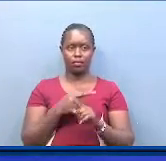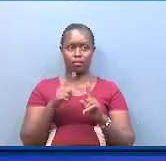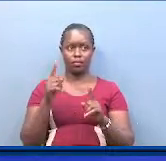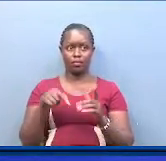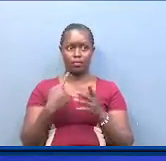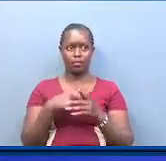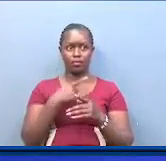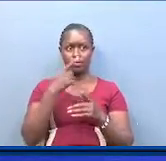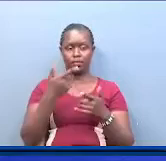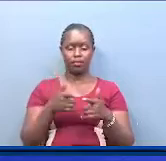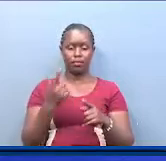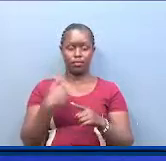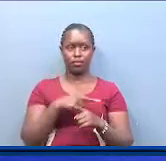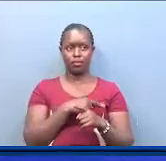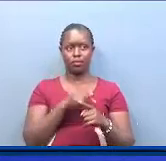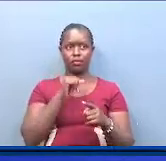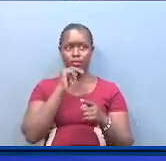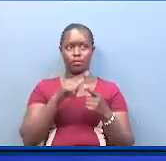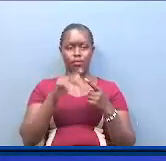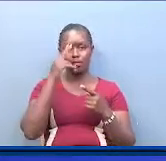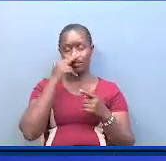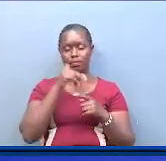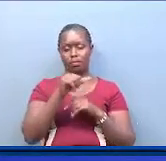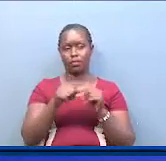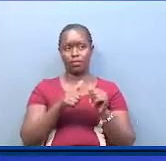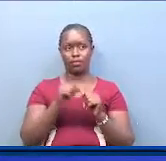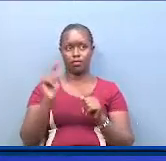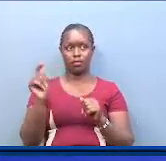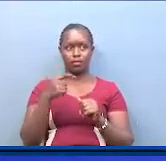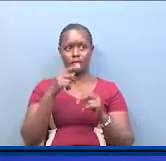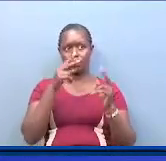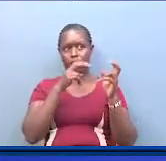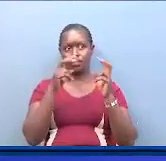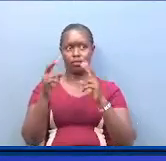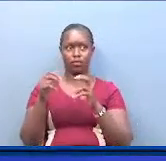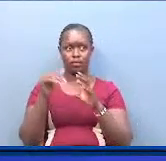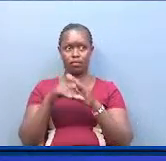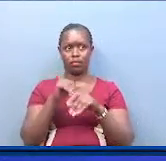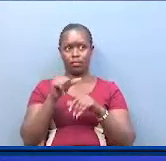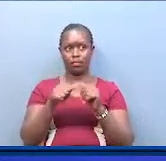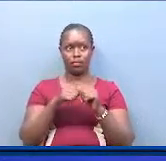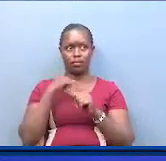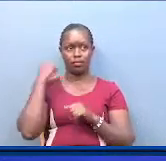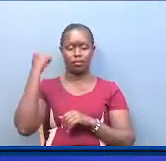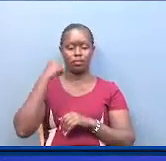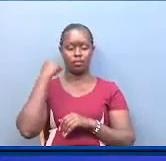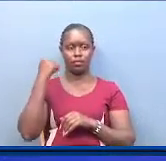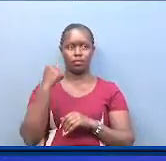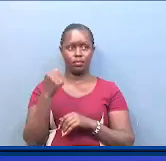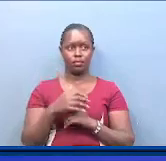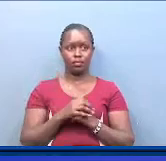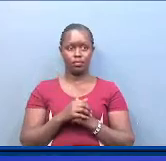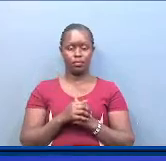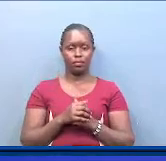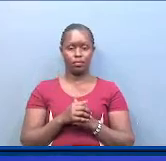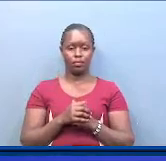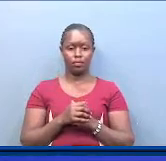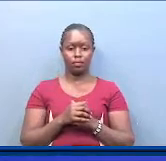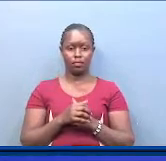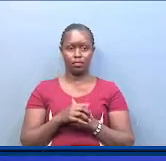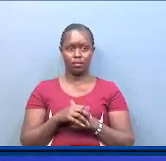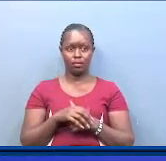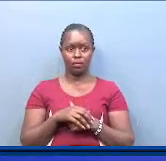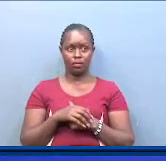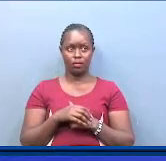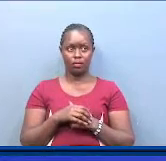you are saying, let us not joke about the Kenyan issues in terms of politics. All right. Yes. Because of the interest